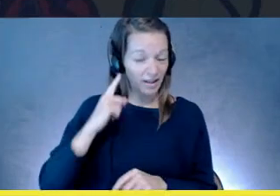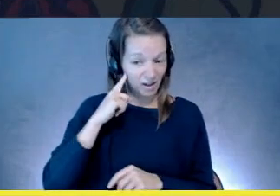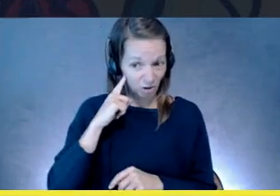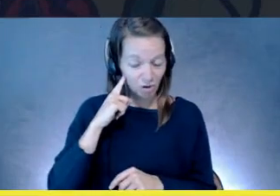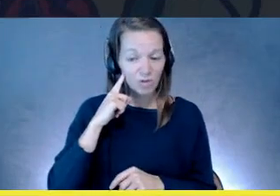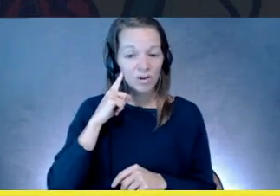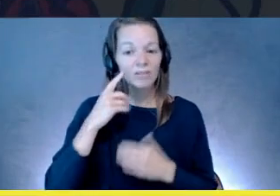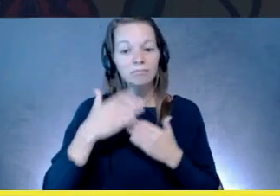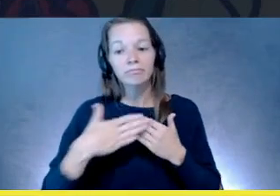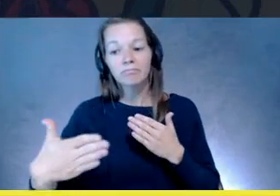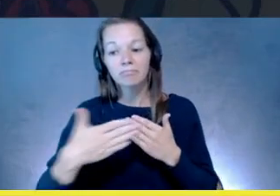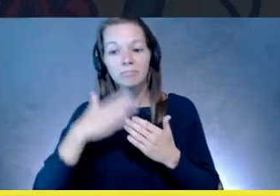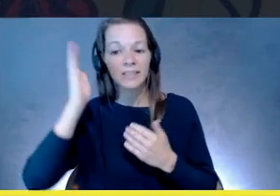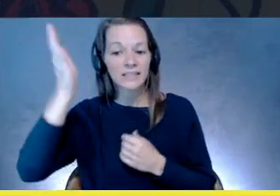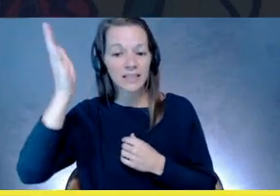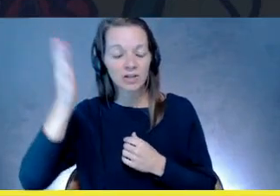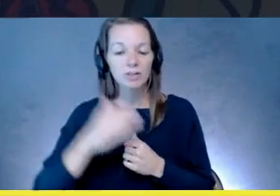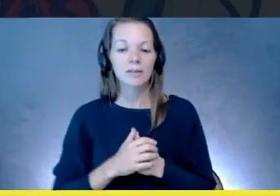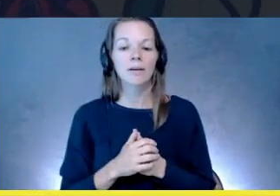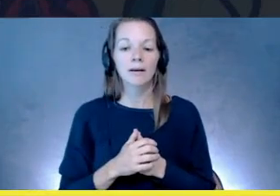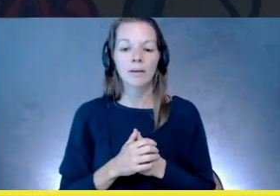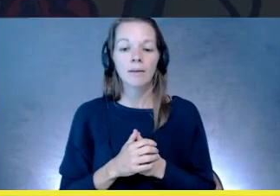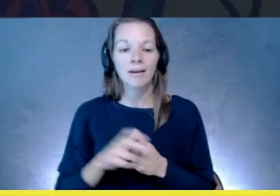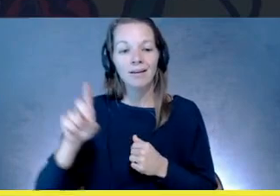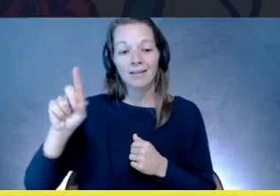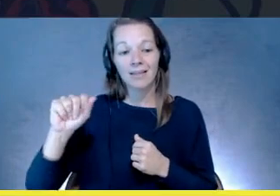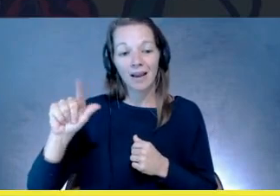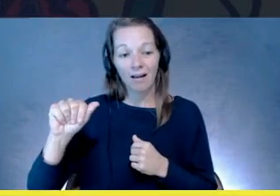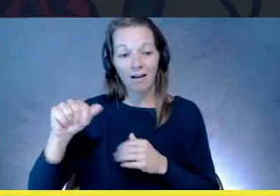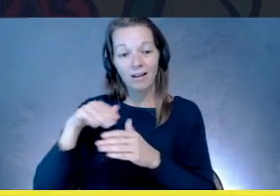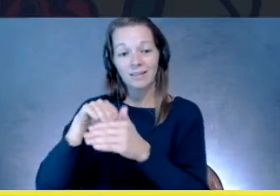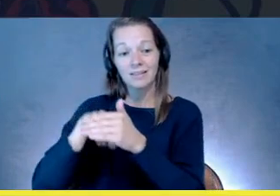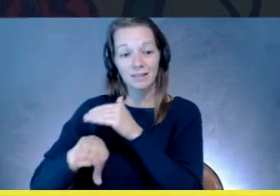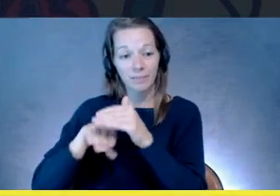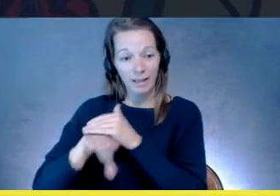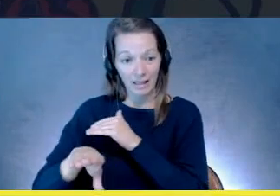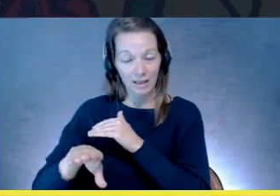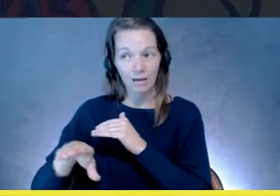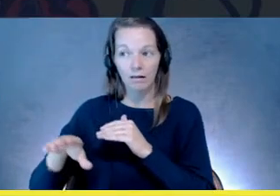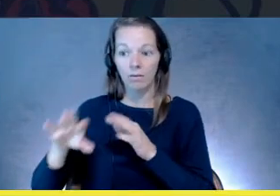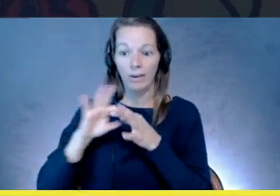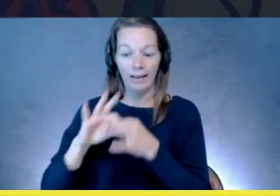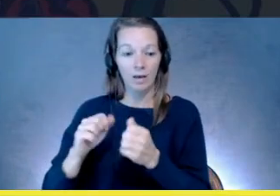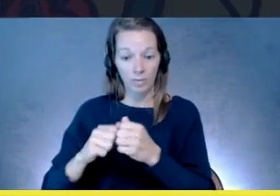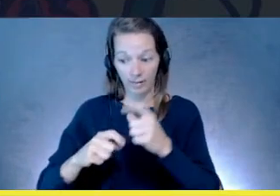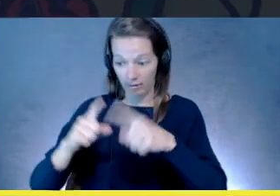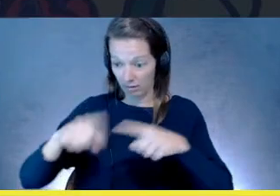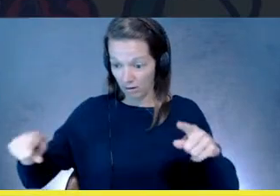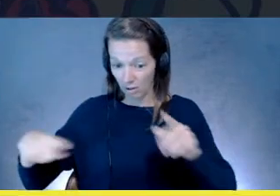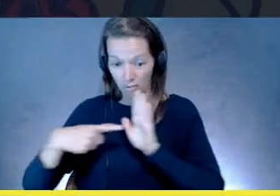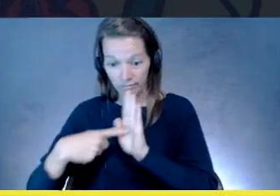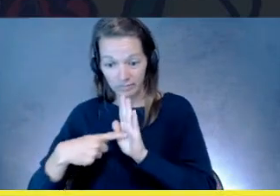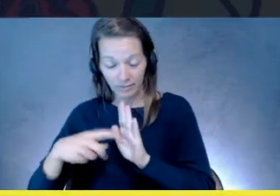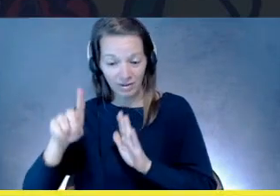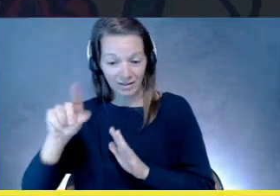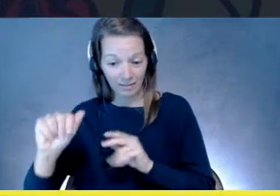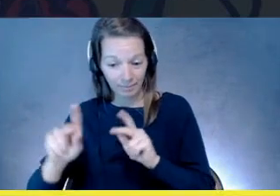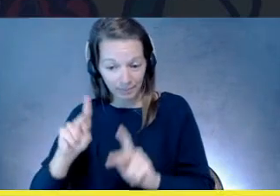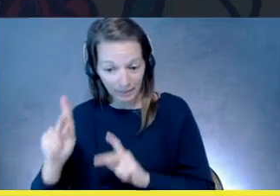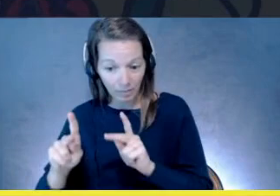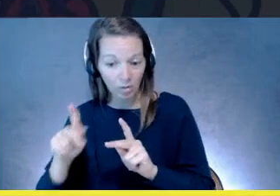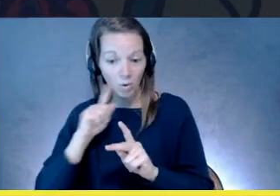forthcoming presentations, data accessibility on the representation of people with disabilities and data